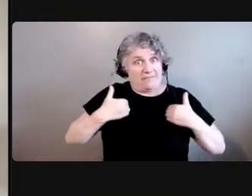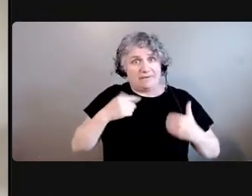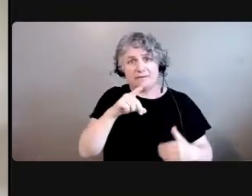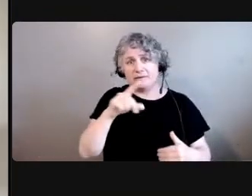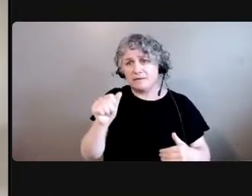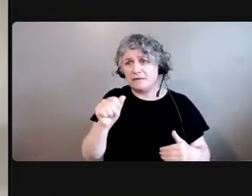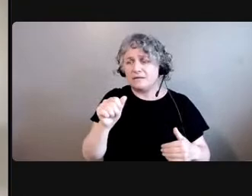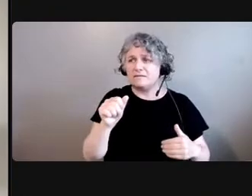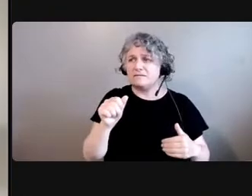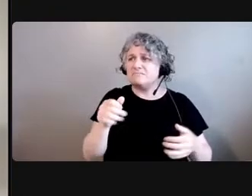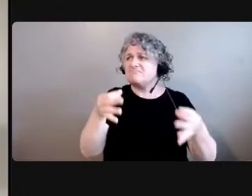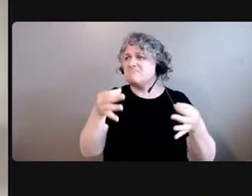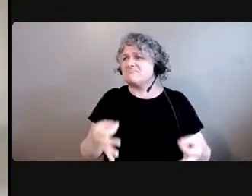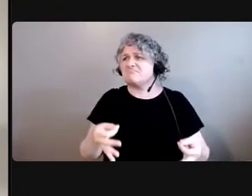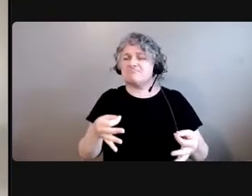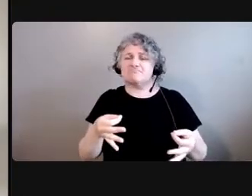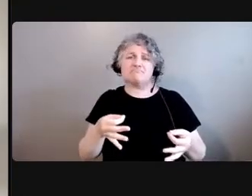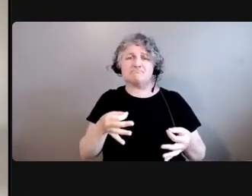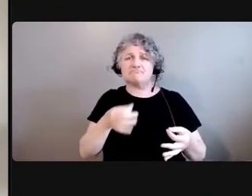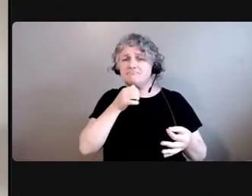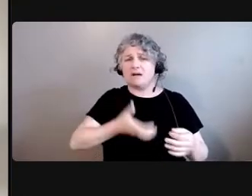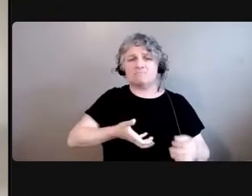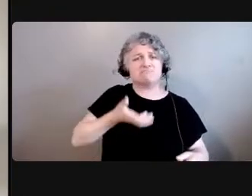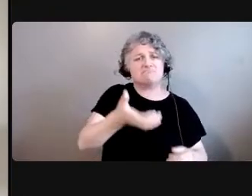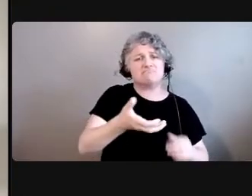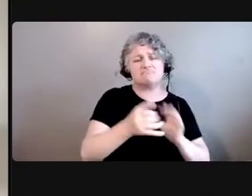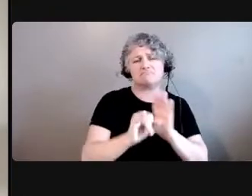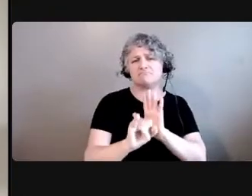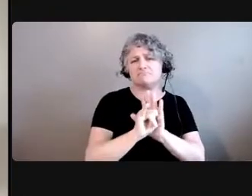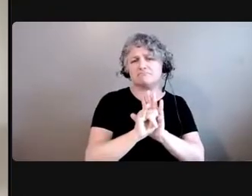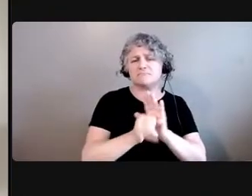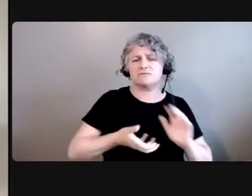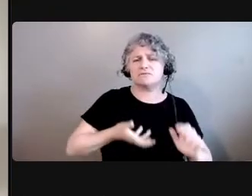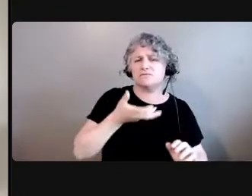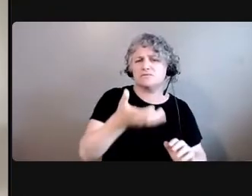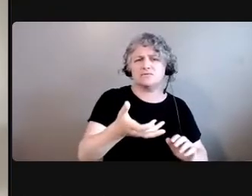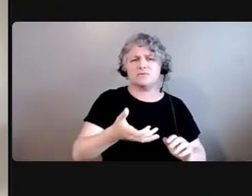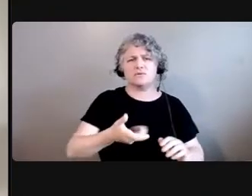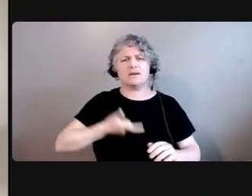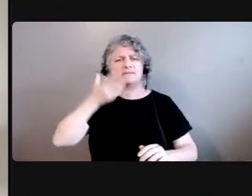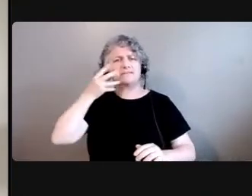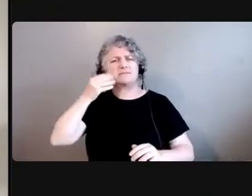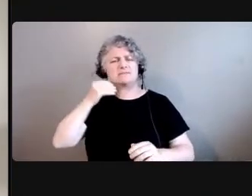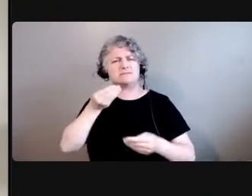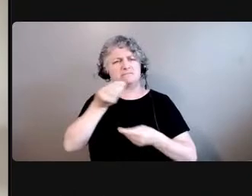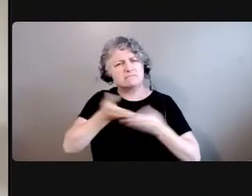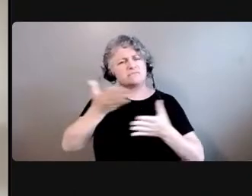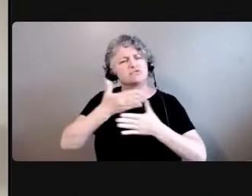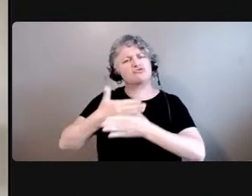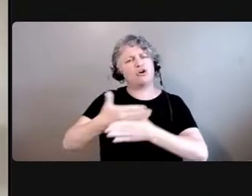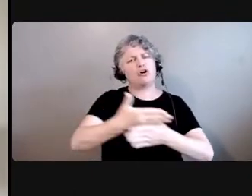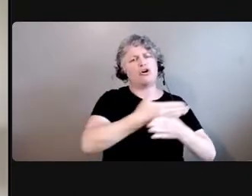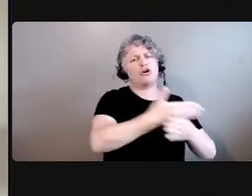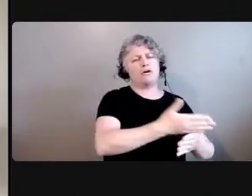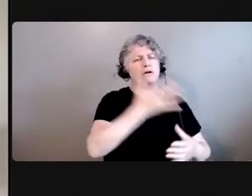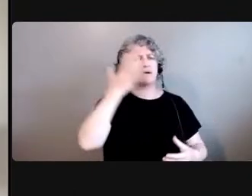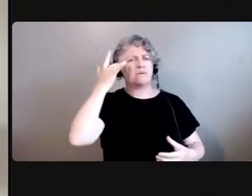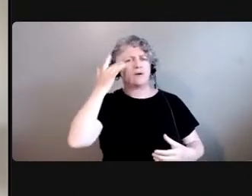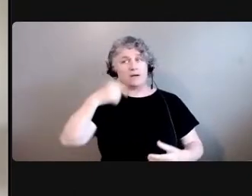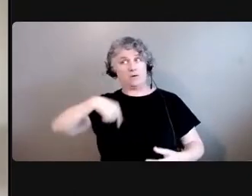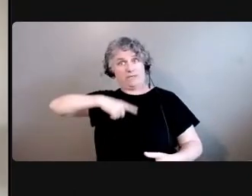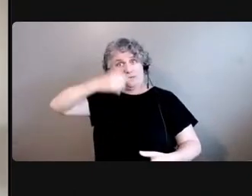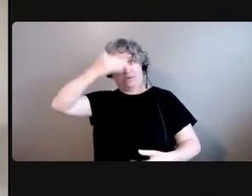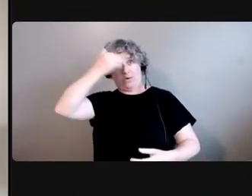disabilities choose not to share that lived experience actually exists. We don't share our lived experience with others because we're